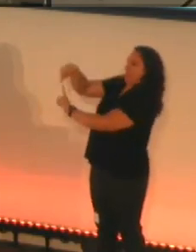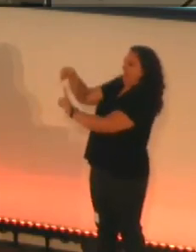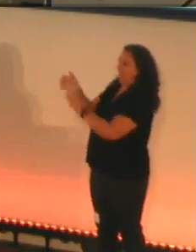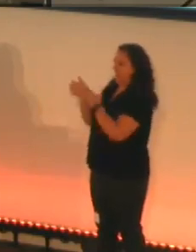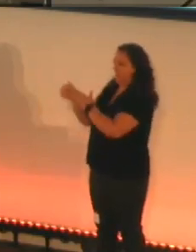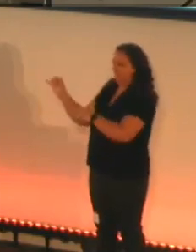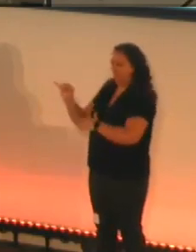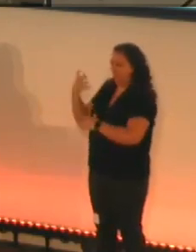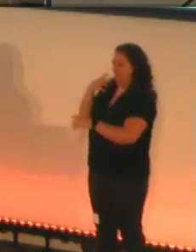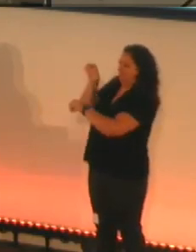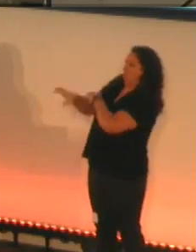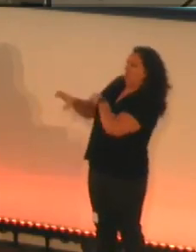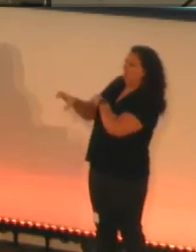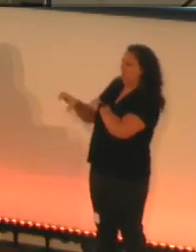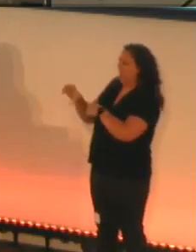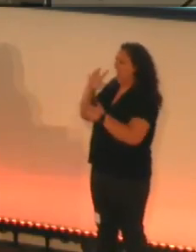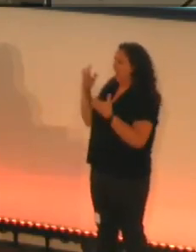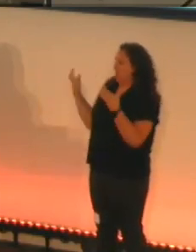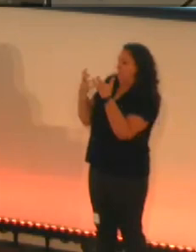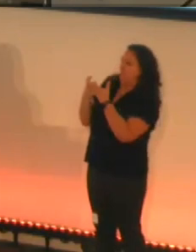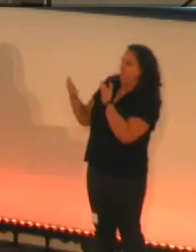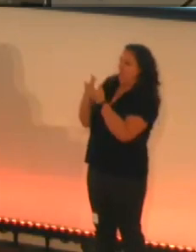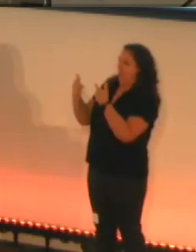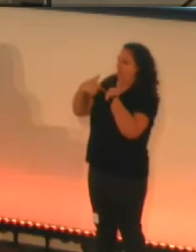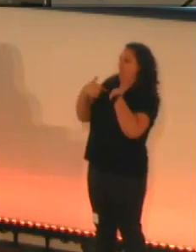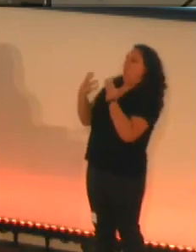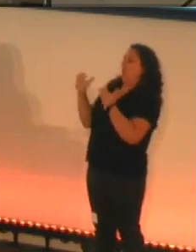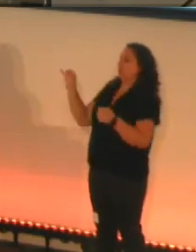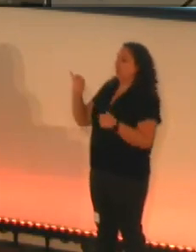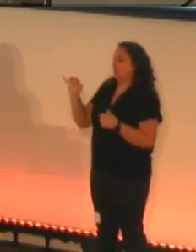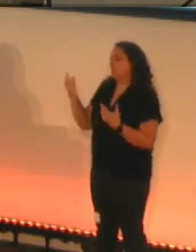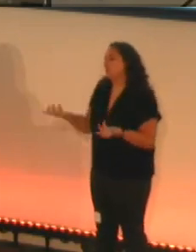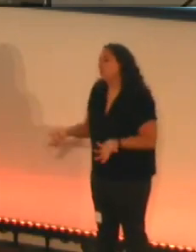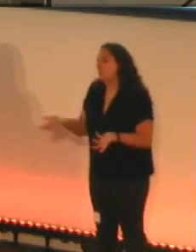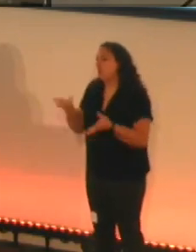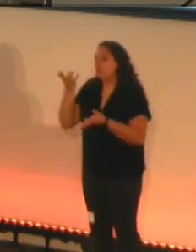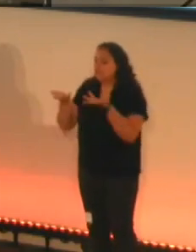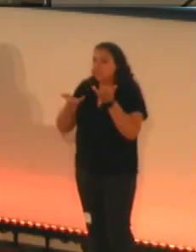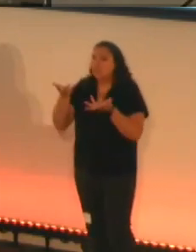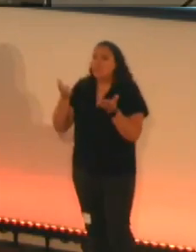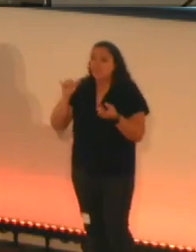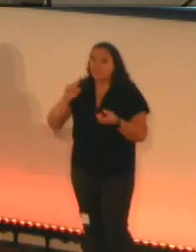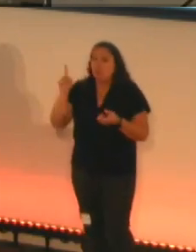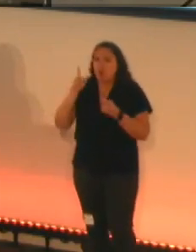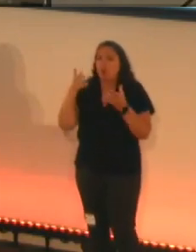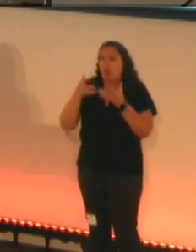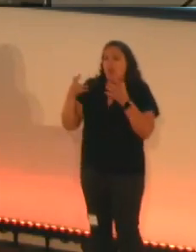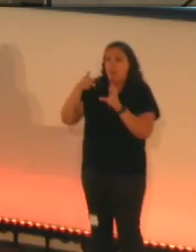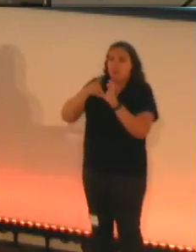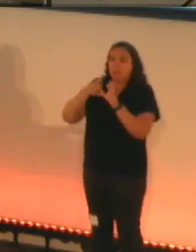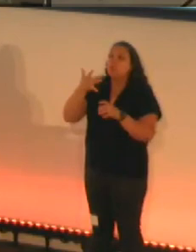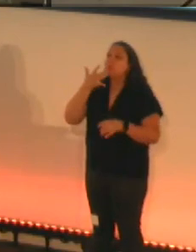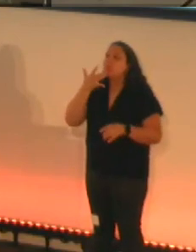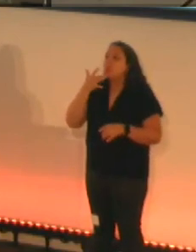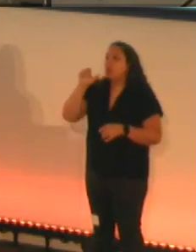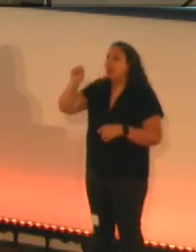and force them to kind of fit this whatever mold that they decide is best for them, which is kind of where a lot of participants lean towards the AI guide and thought